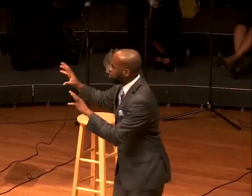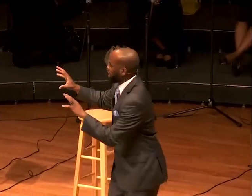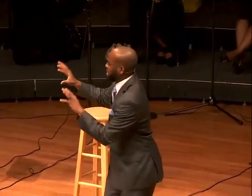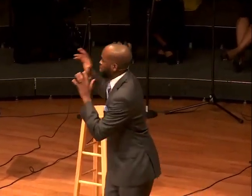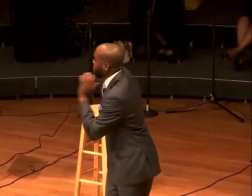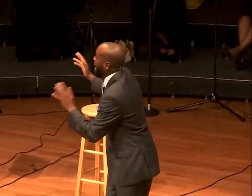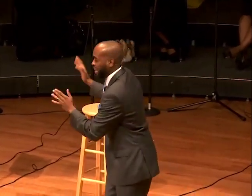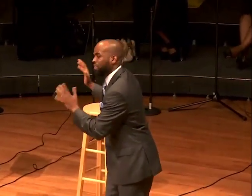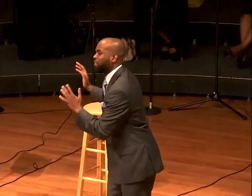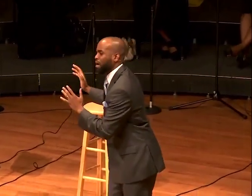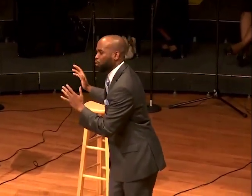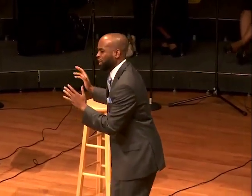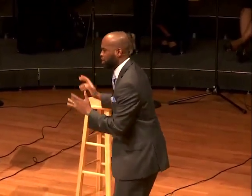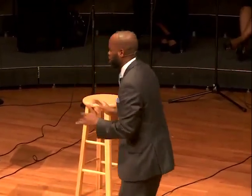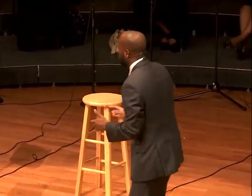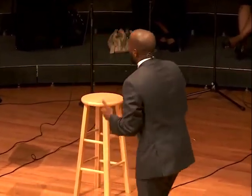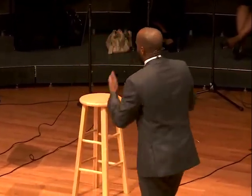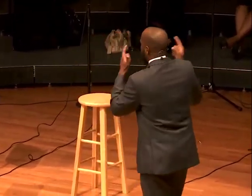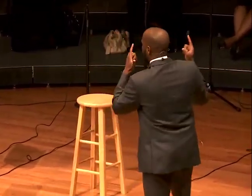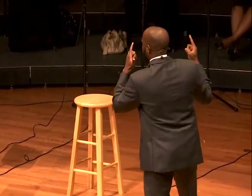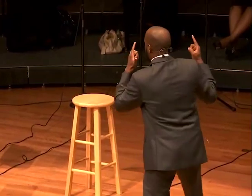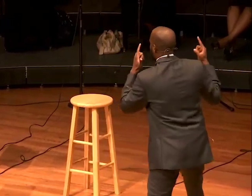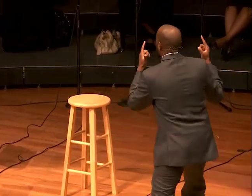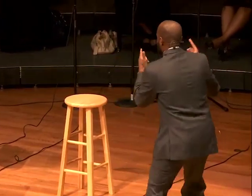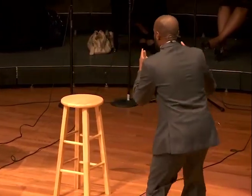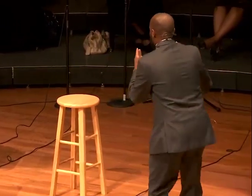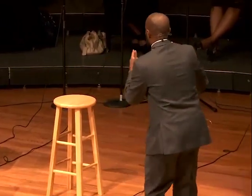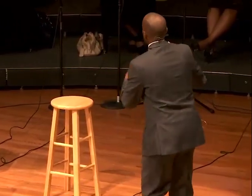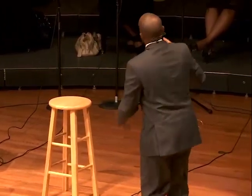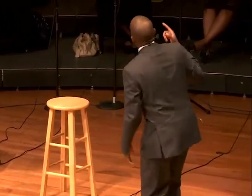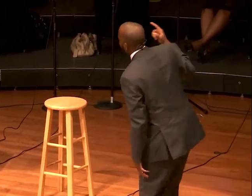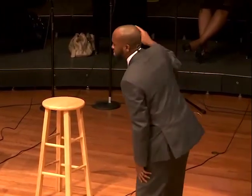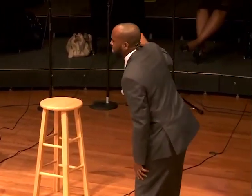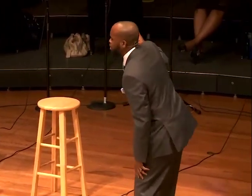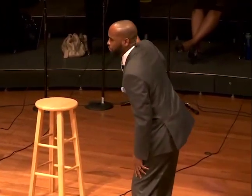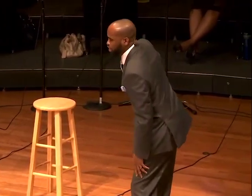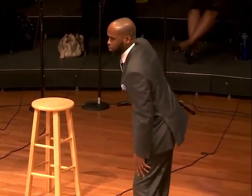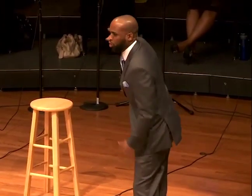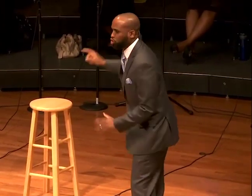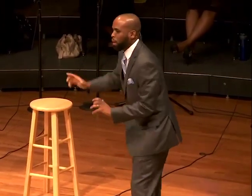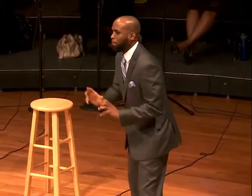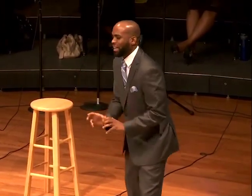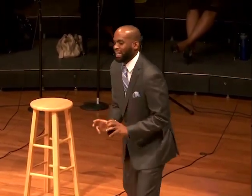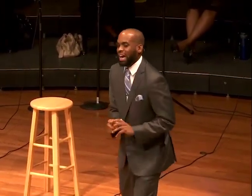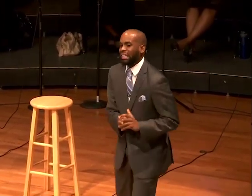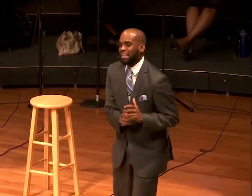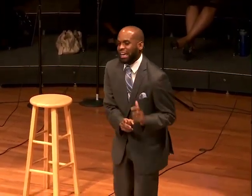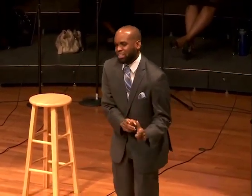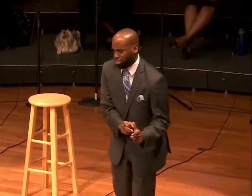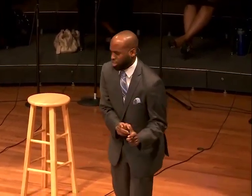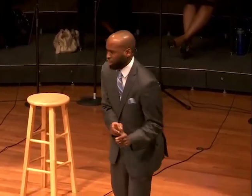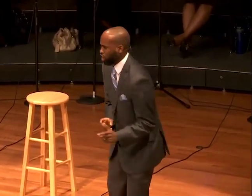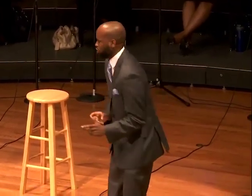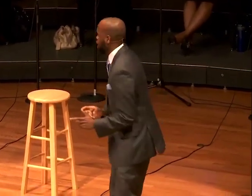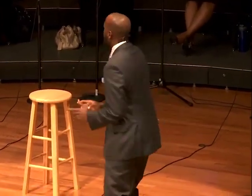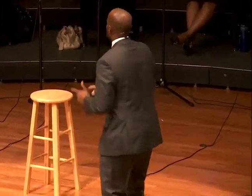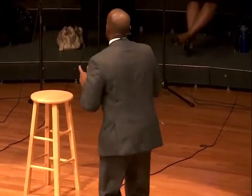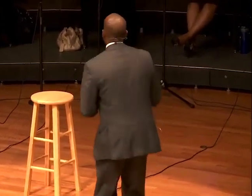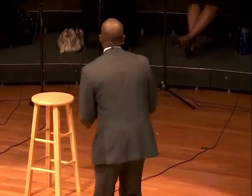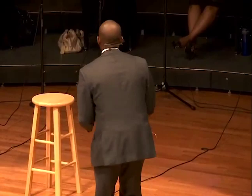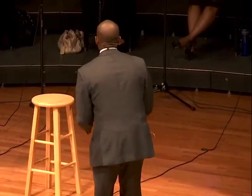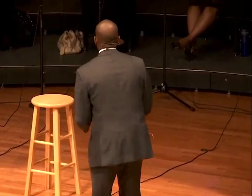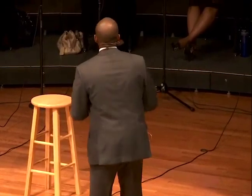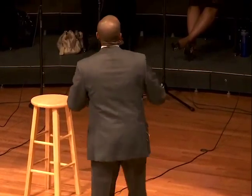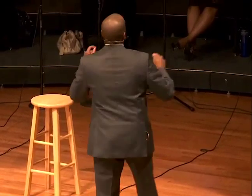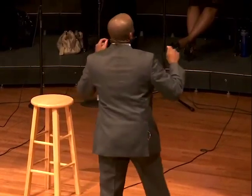put Eutychus back in that window. And I want us to look at him not as an individual who's rebelling against the church, but